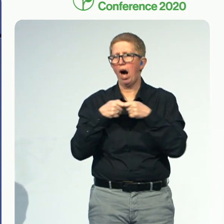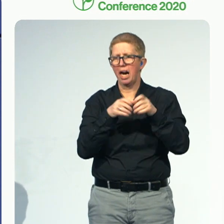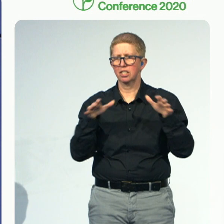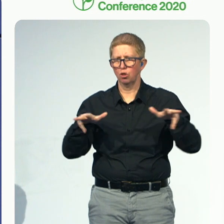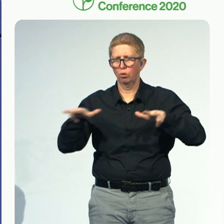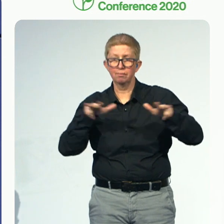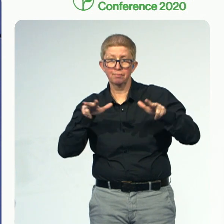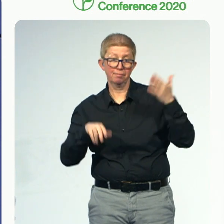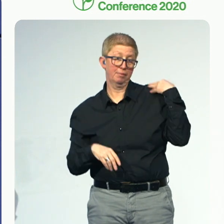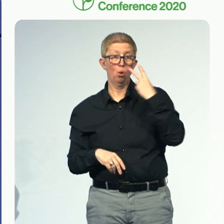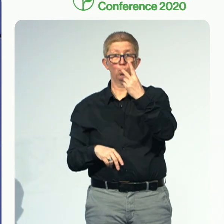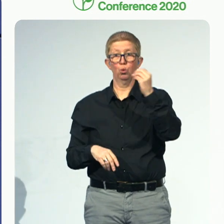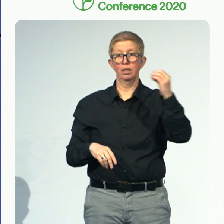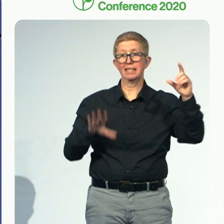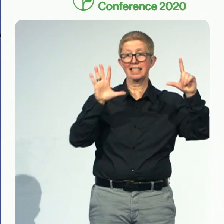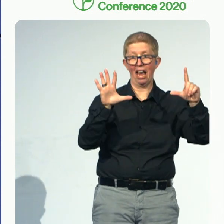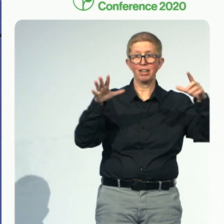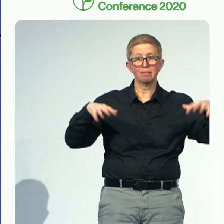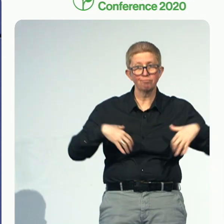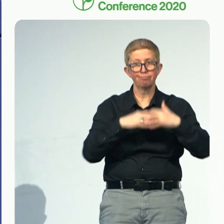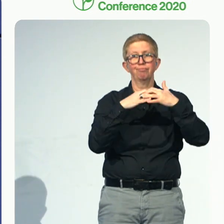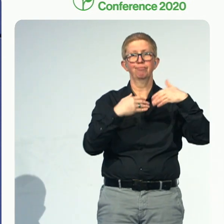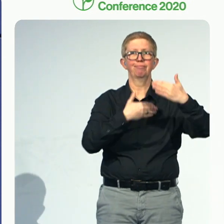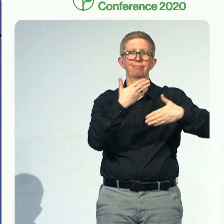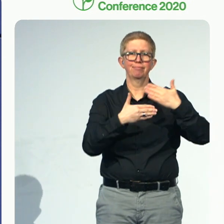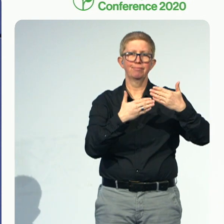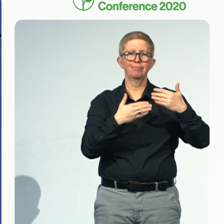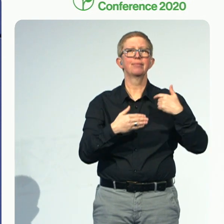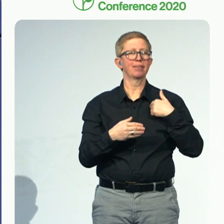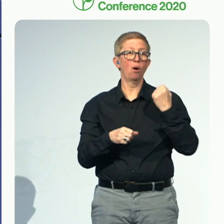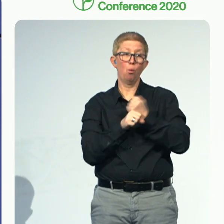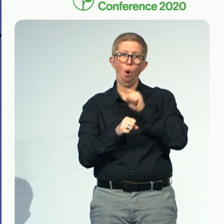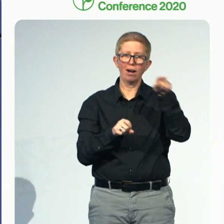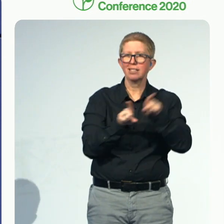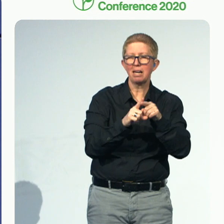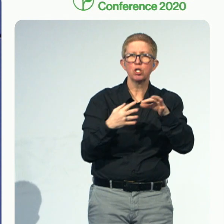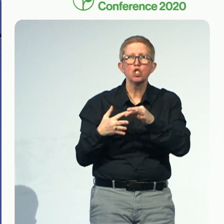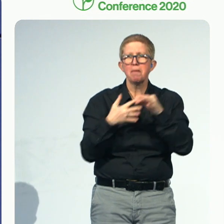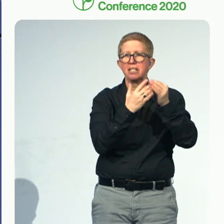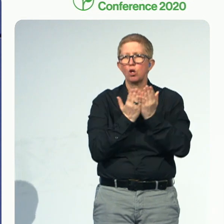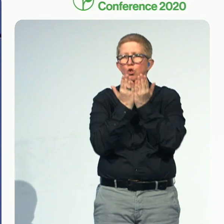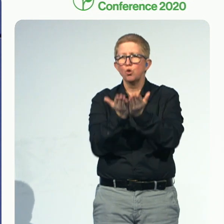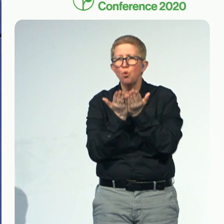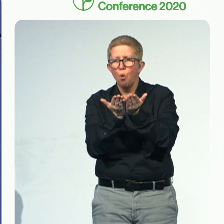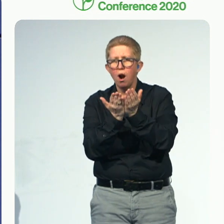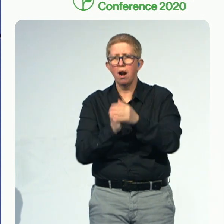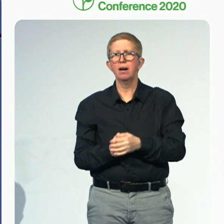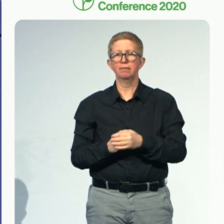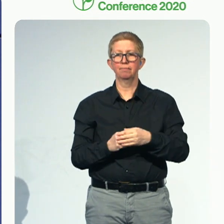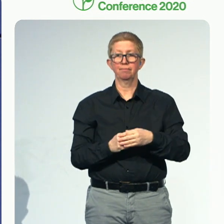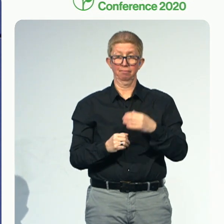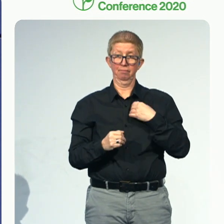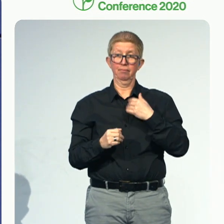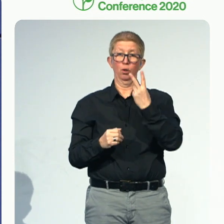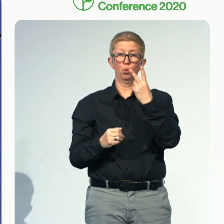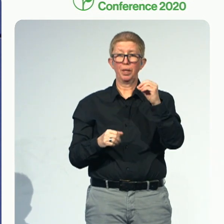I've worked in special schools for many years, but for the past 20 plus years I've focused all of my time and my energy